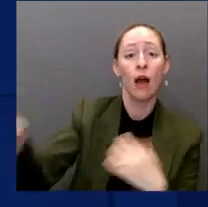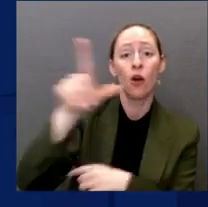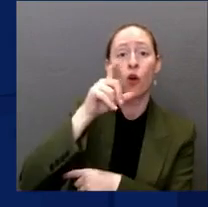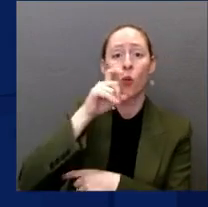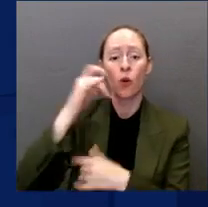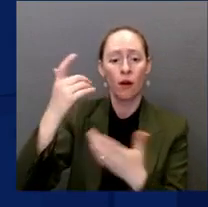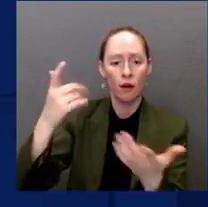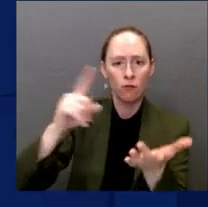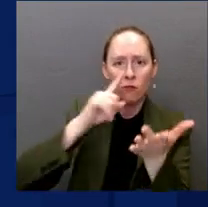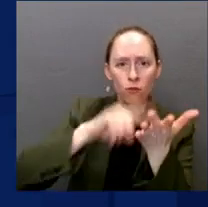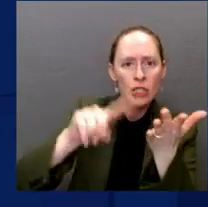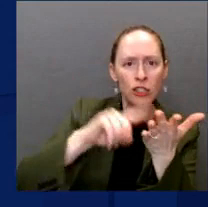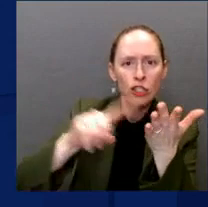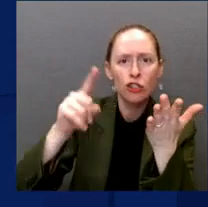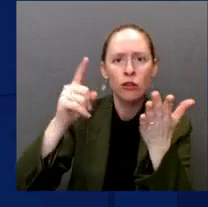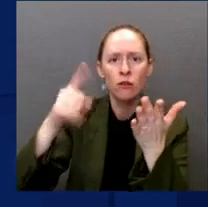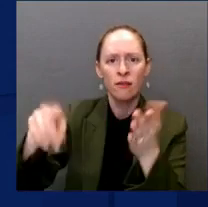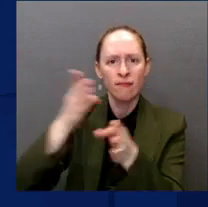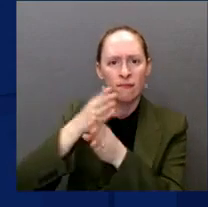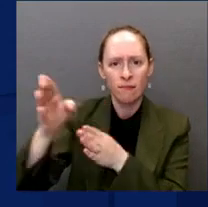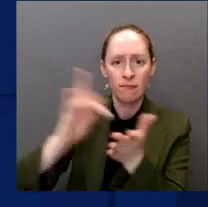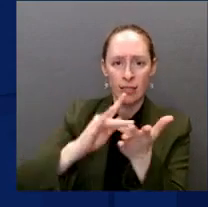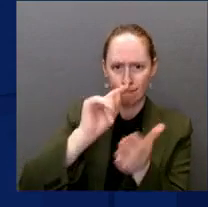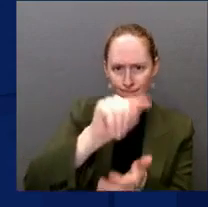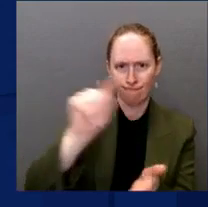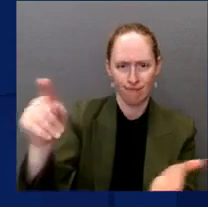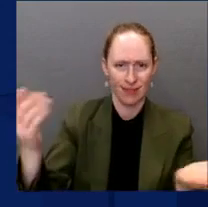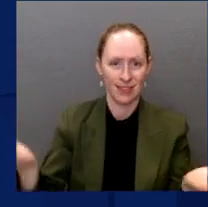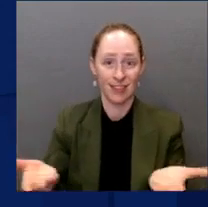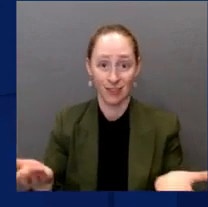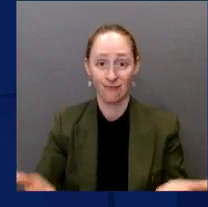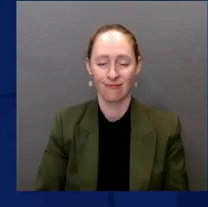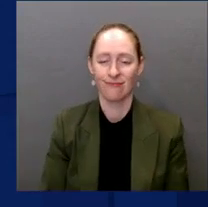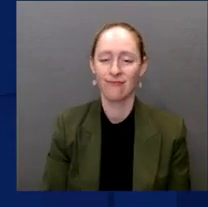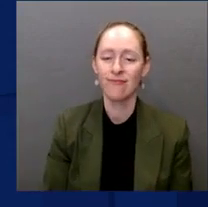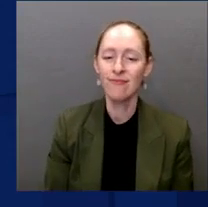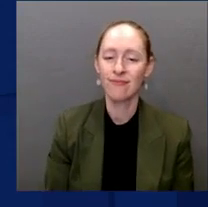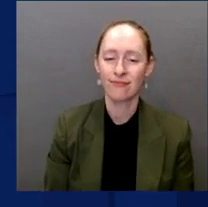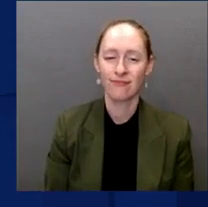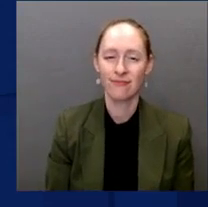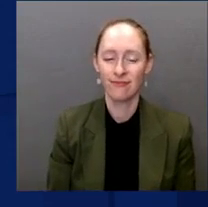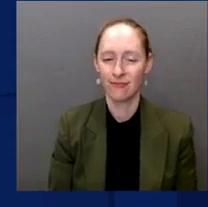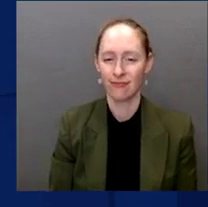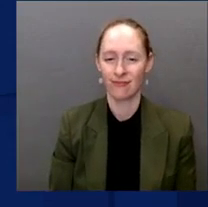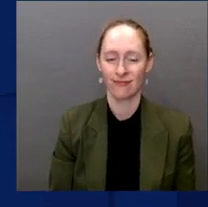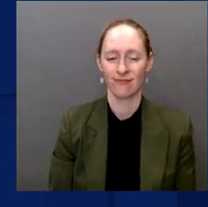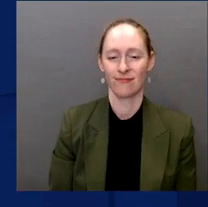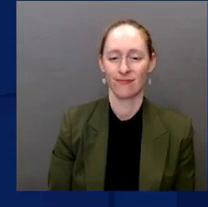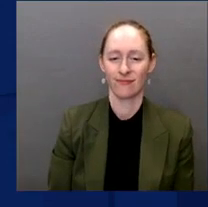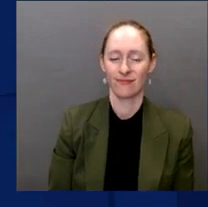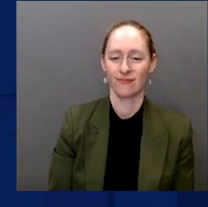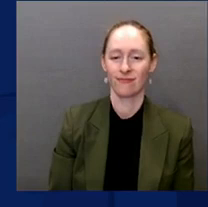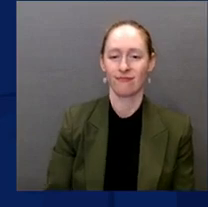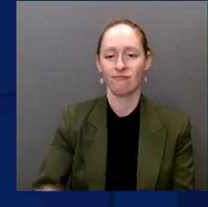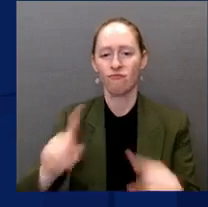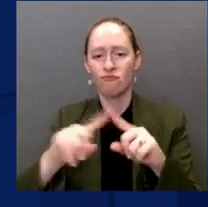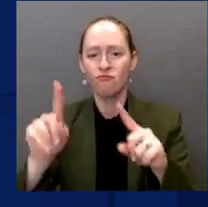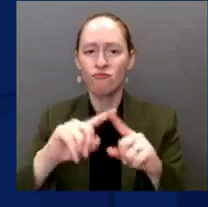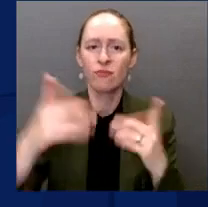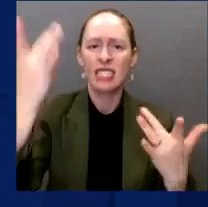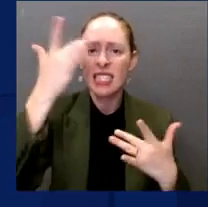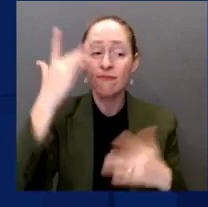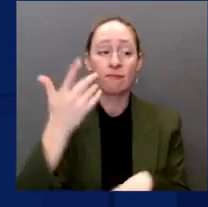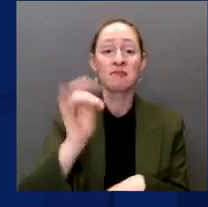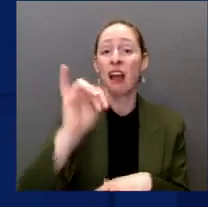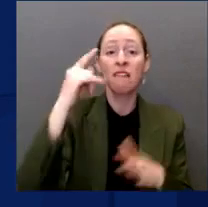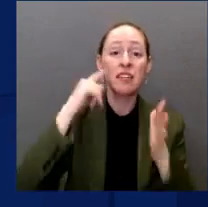single discipline, from cancer to heart disease on down the line, are finding out is affected by diet